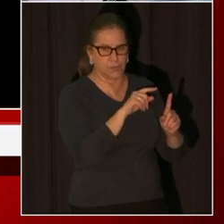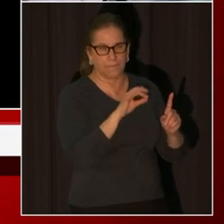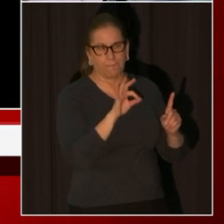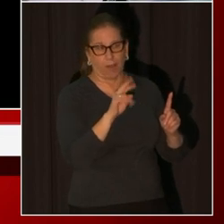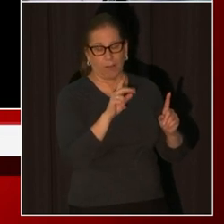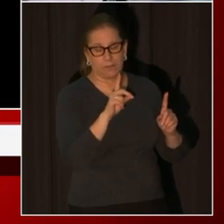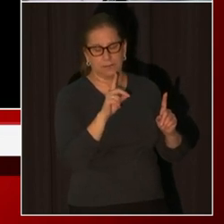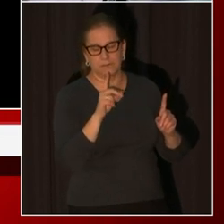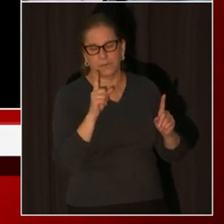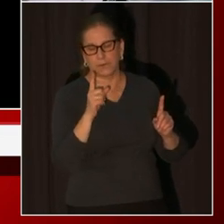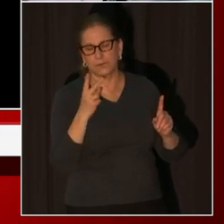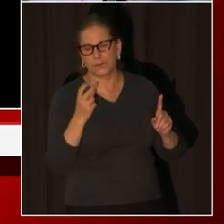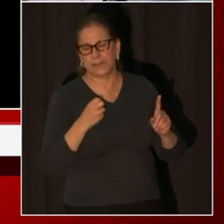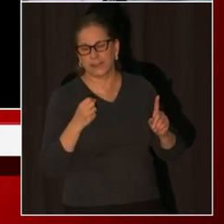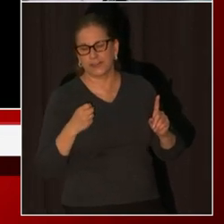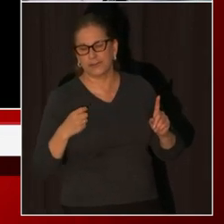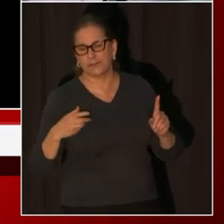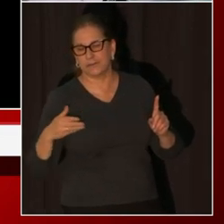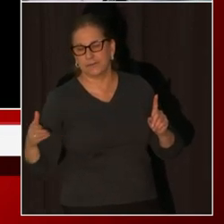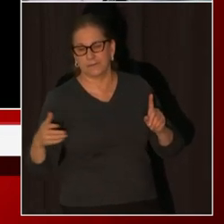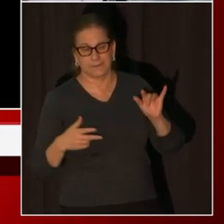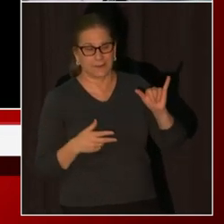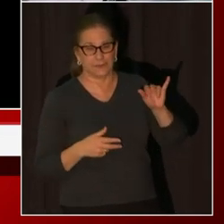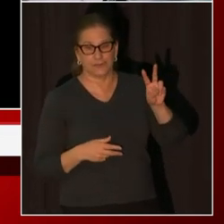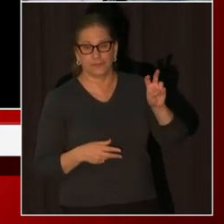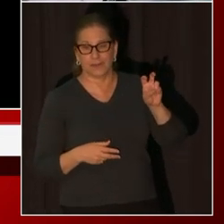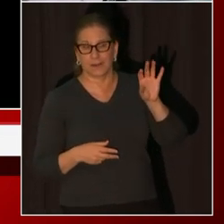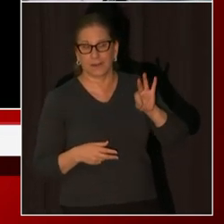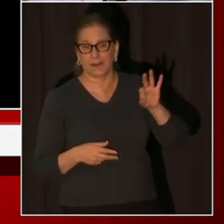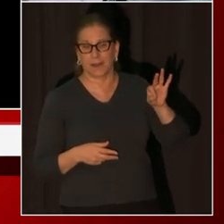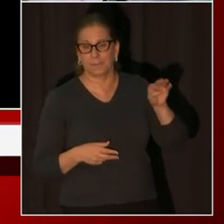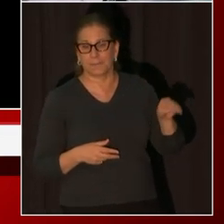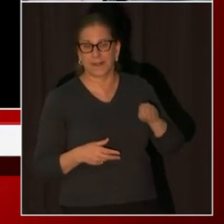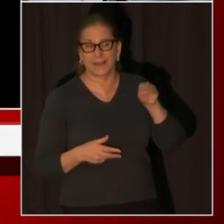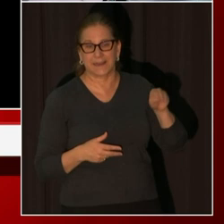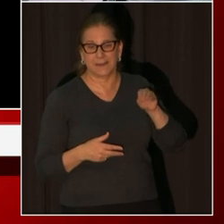$299 million in contingency cash reserve, we have used